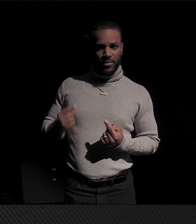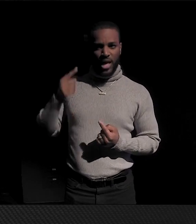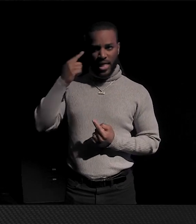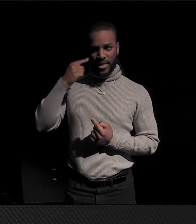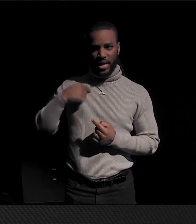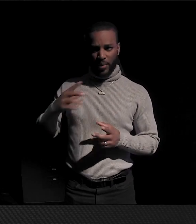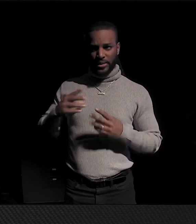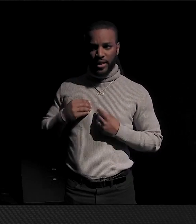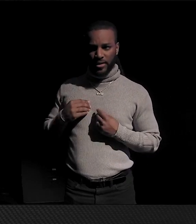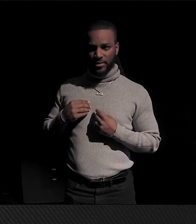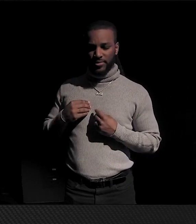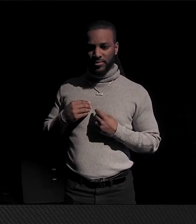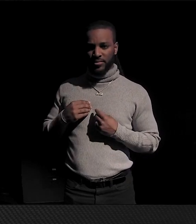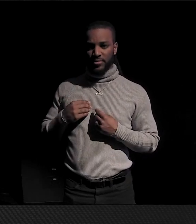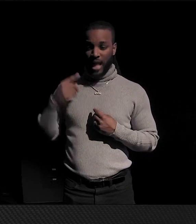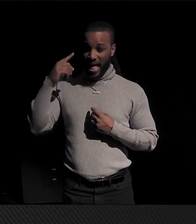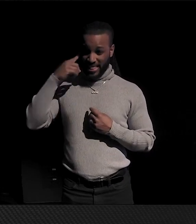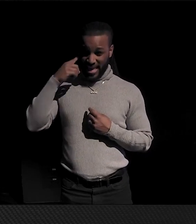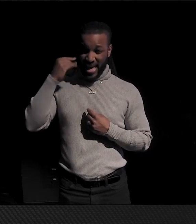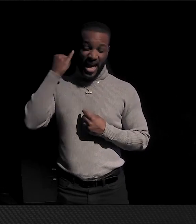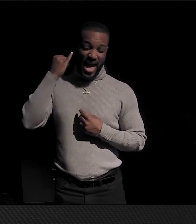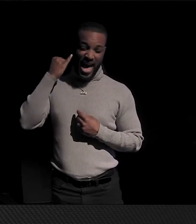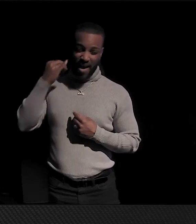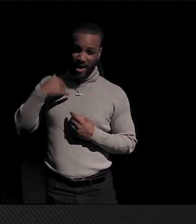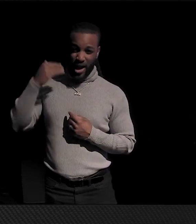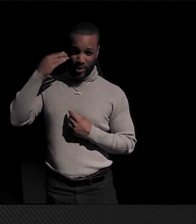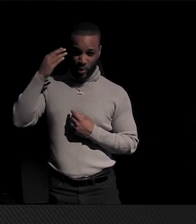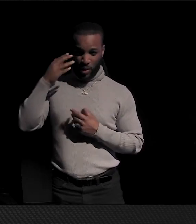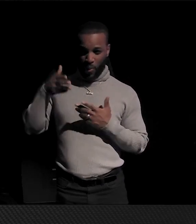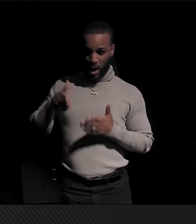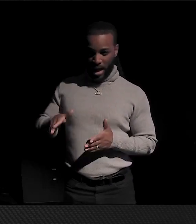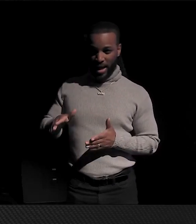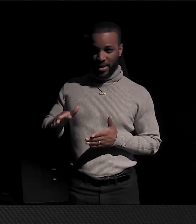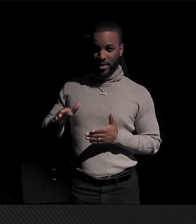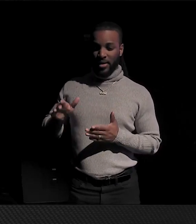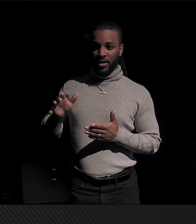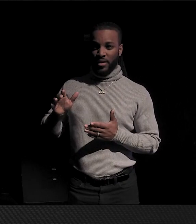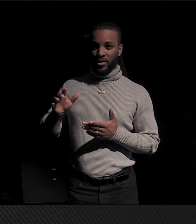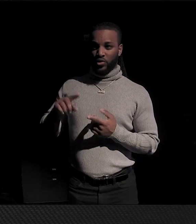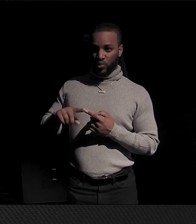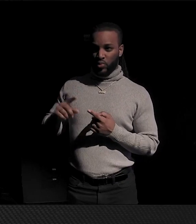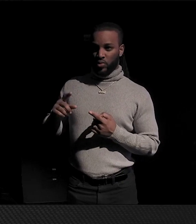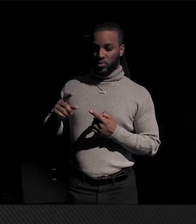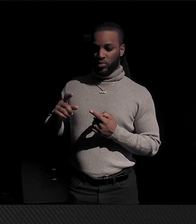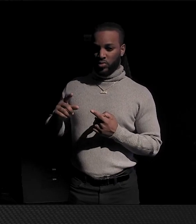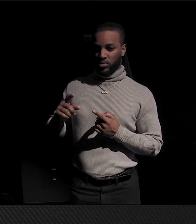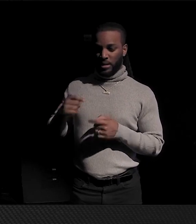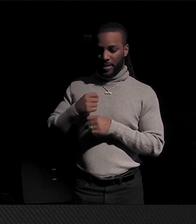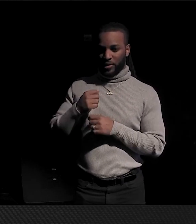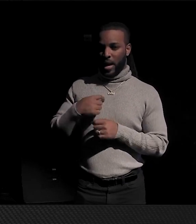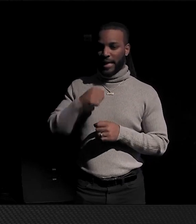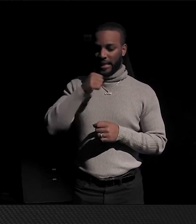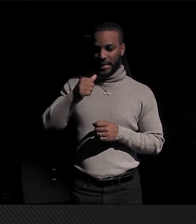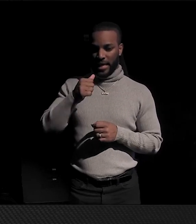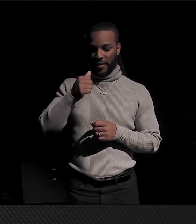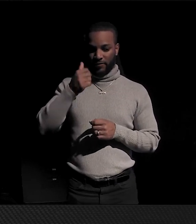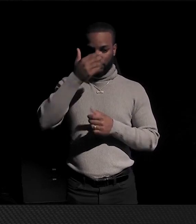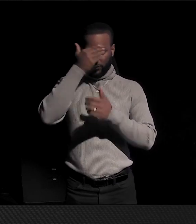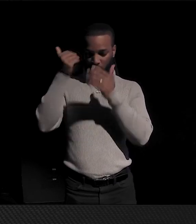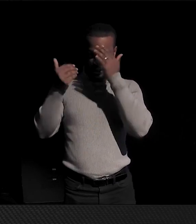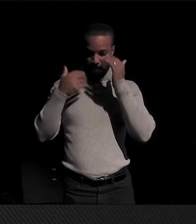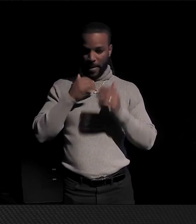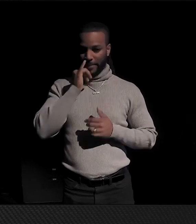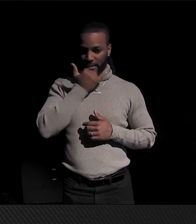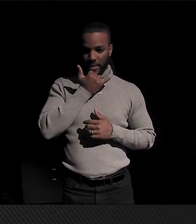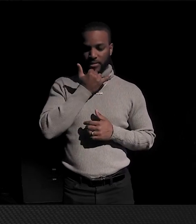take it. I think if I knew a way to make it so I didn't forget mistakes that I've made anymore, I would take